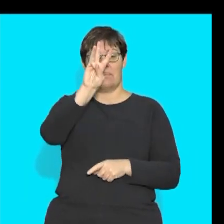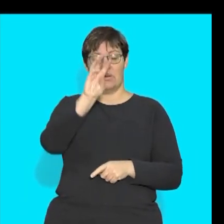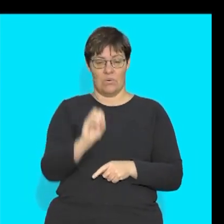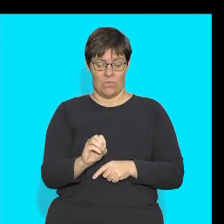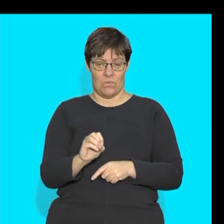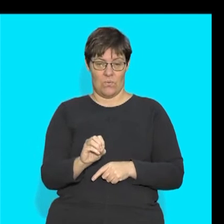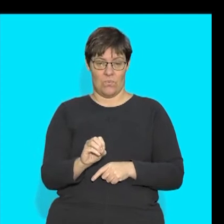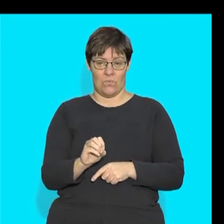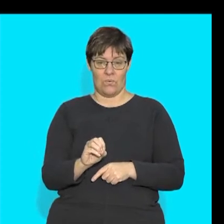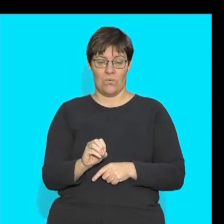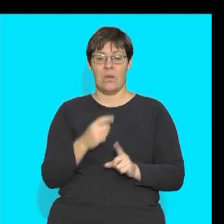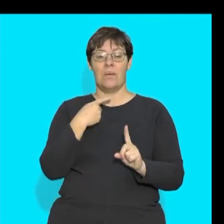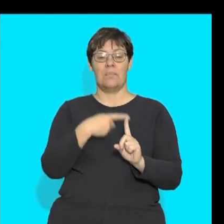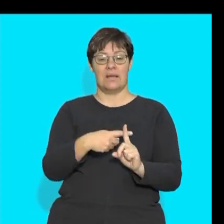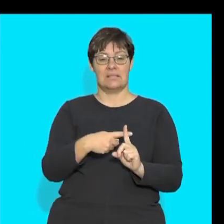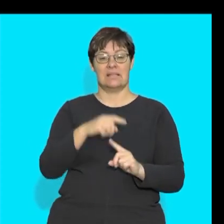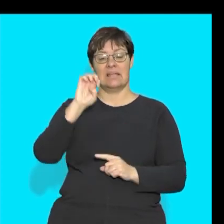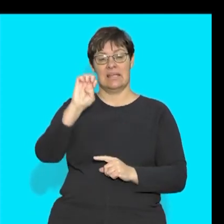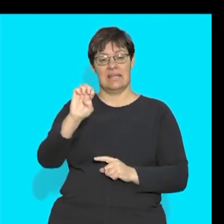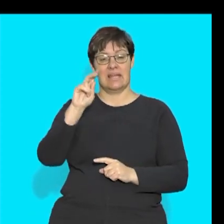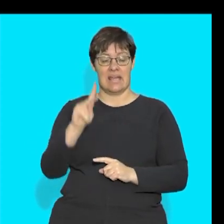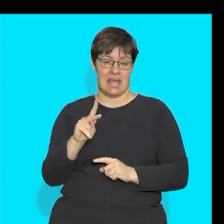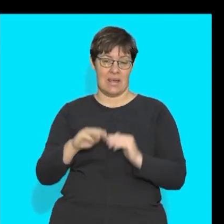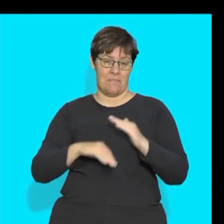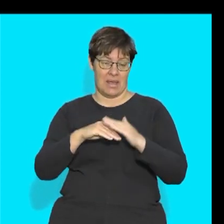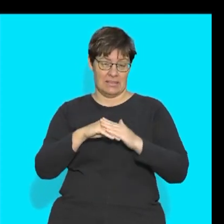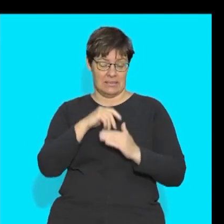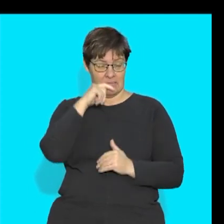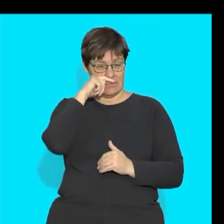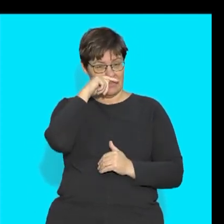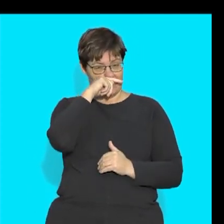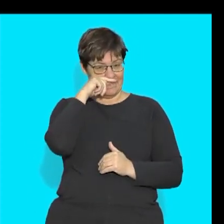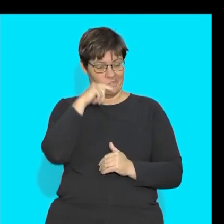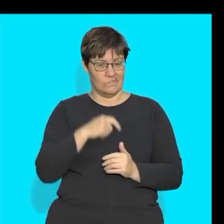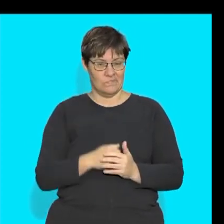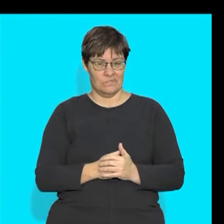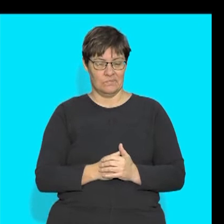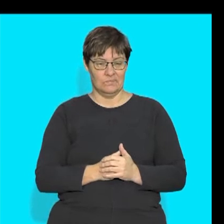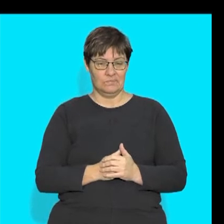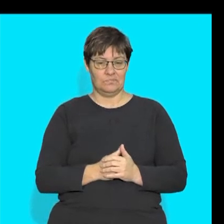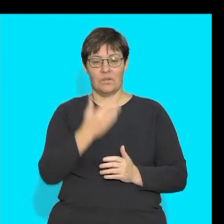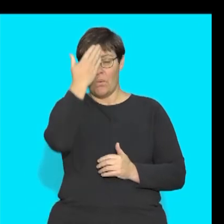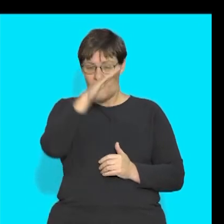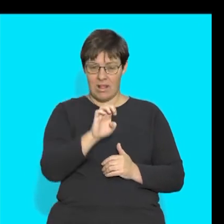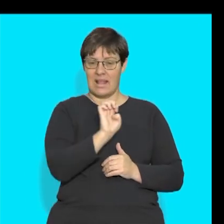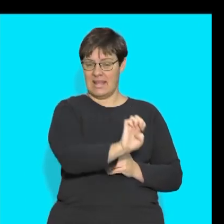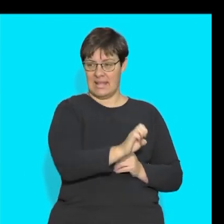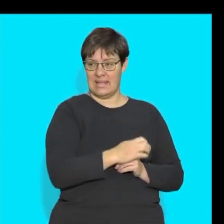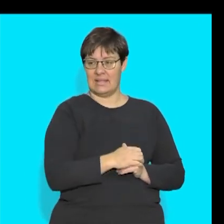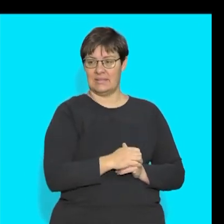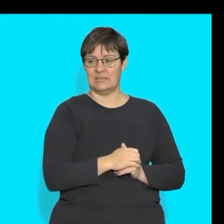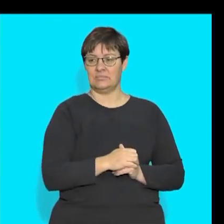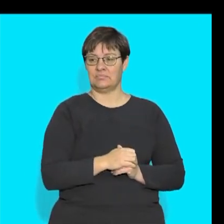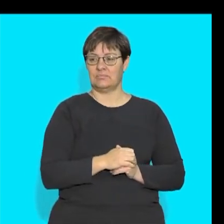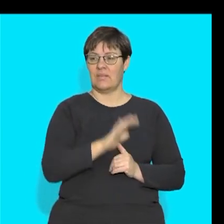equals WO plus EK max. We know